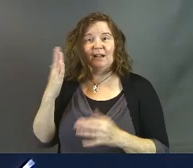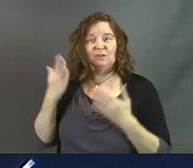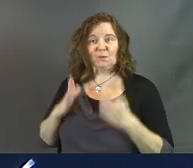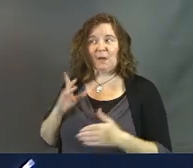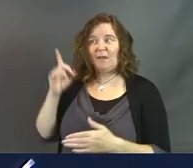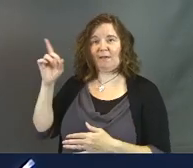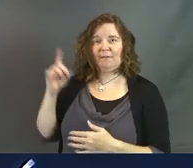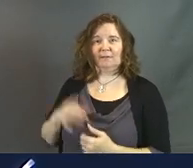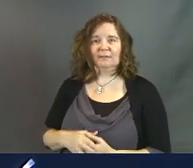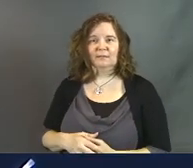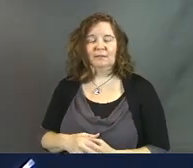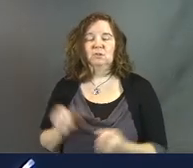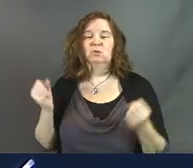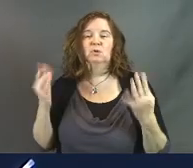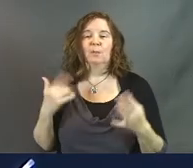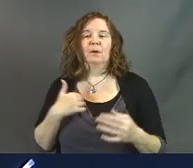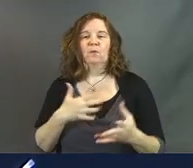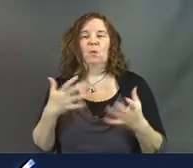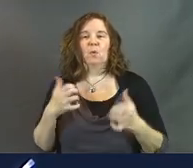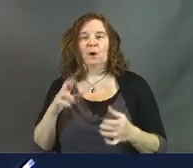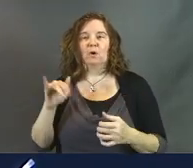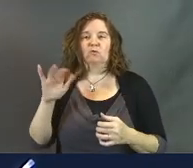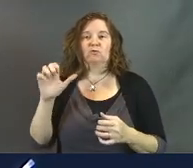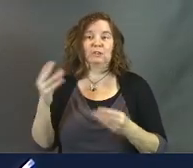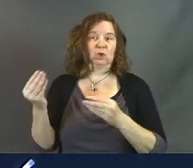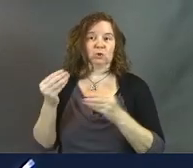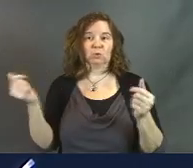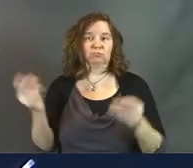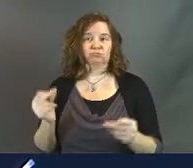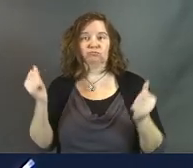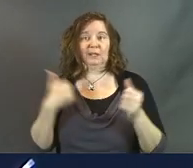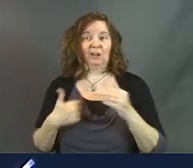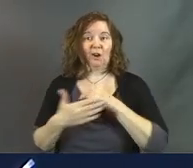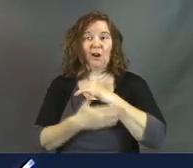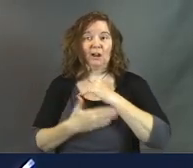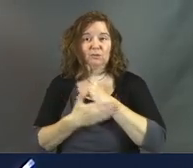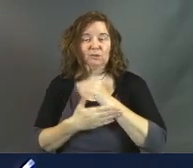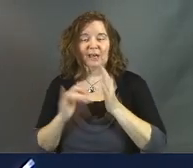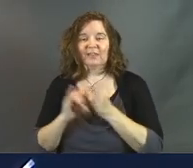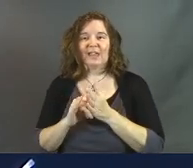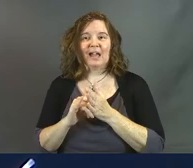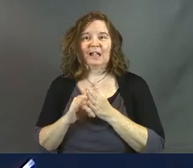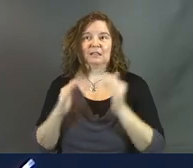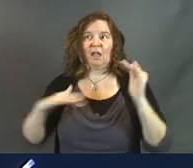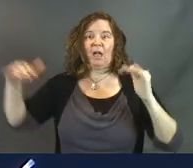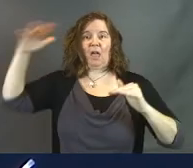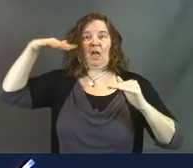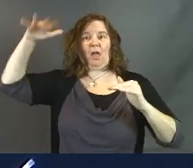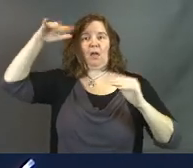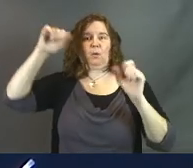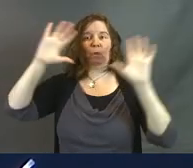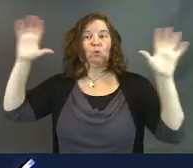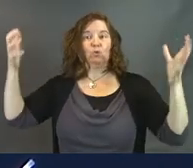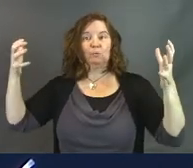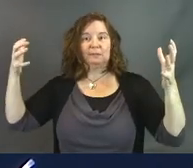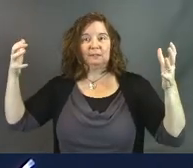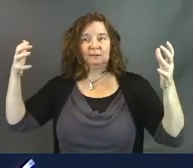way. So many of us want a racial solution in our country that is way up here with the